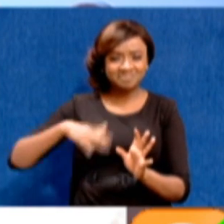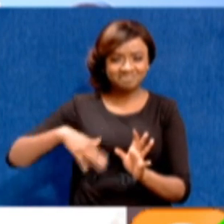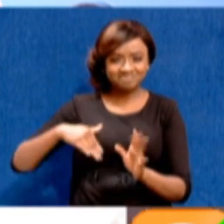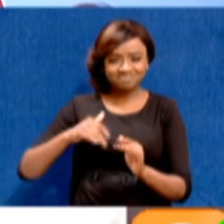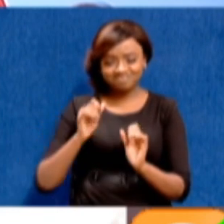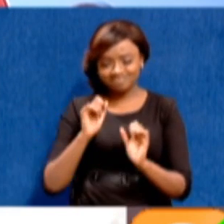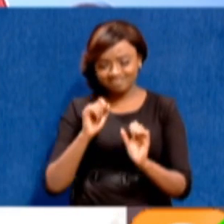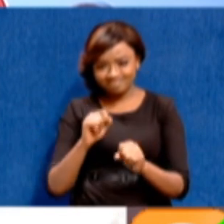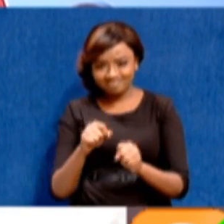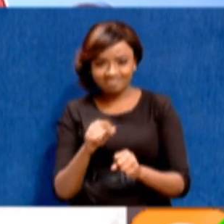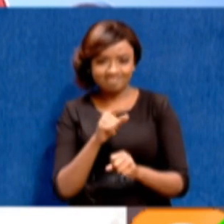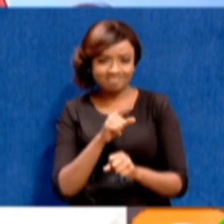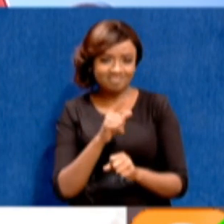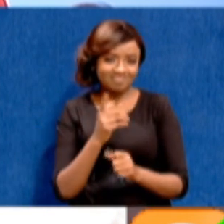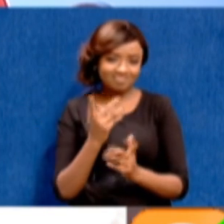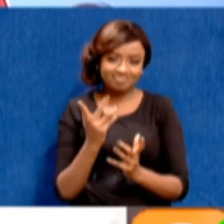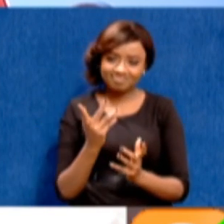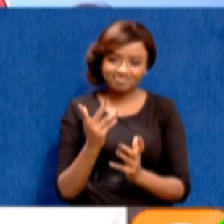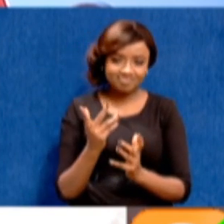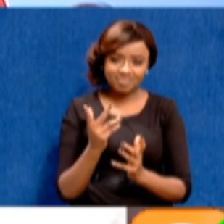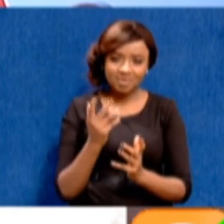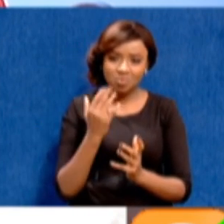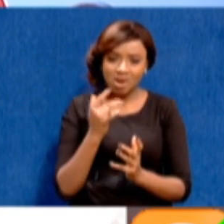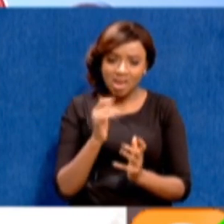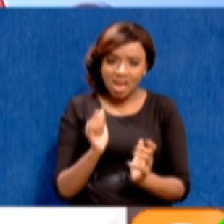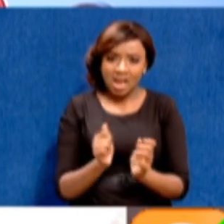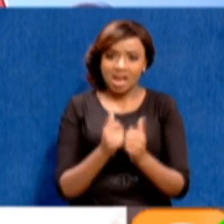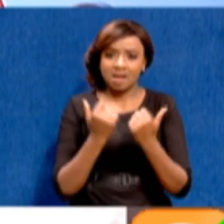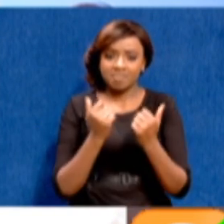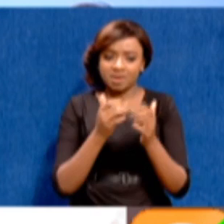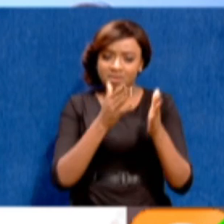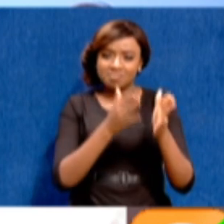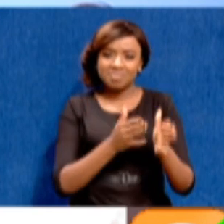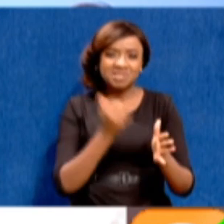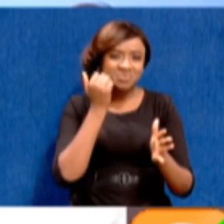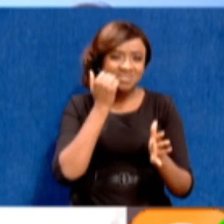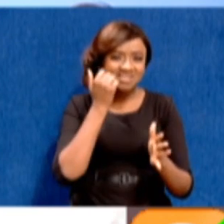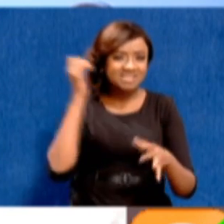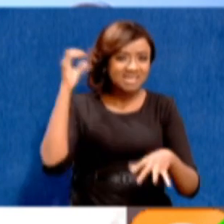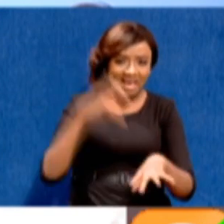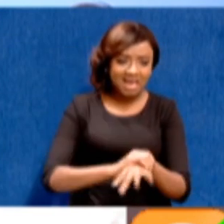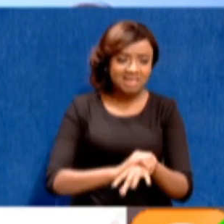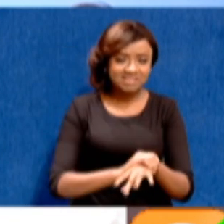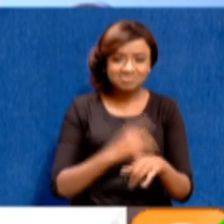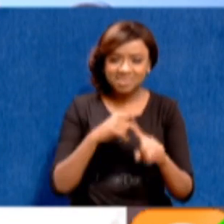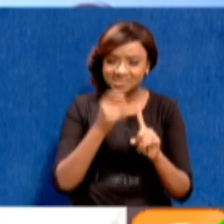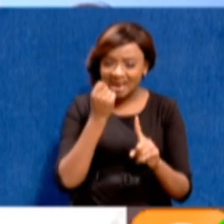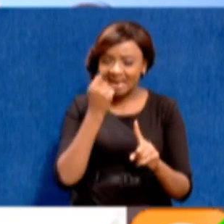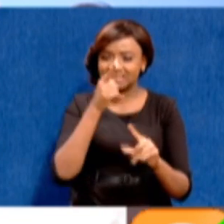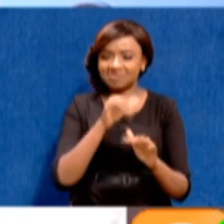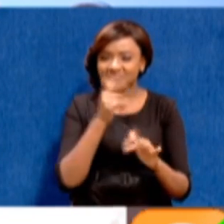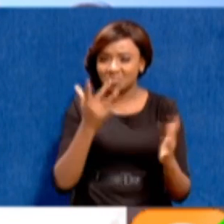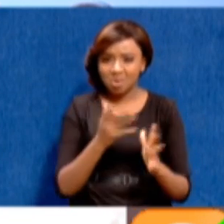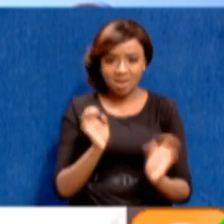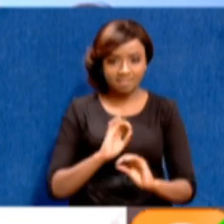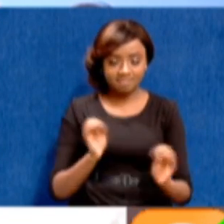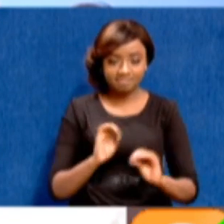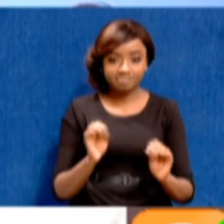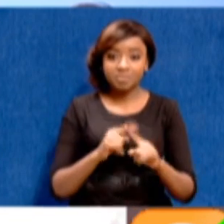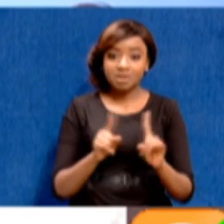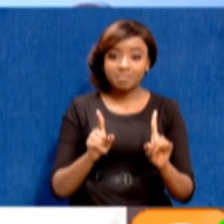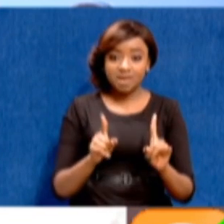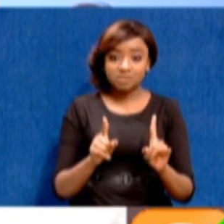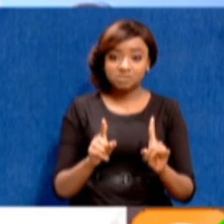of a potential COVID-19 vaccine after an unexplained illness in a study participant. But as Pamela